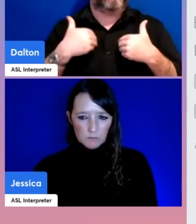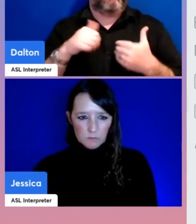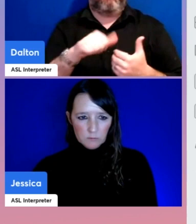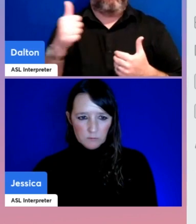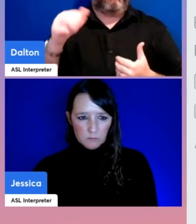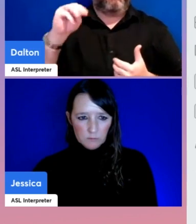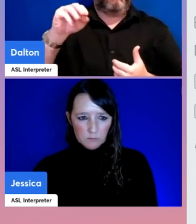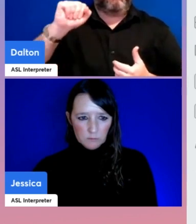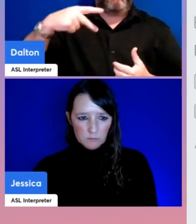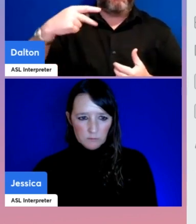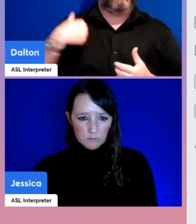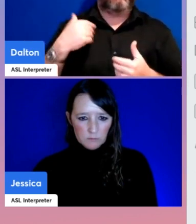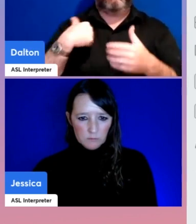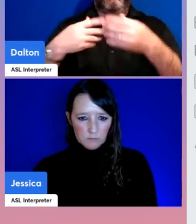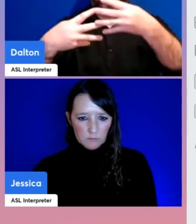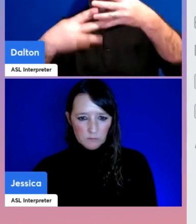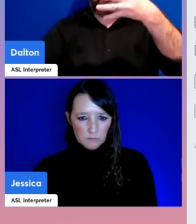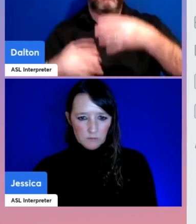of tags.